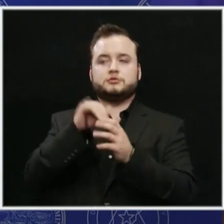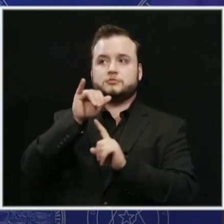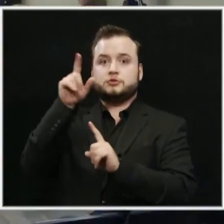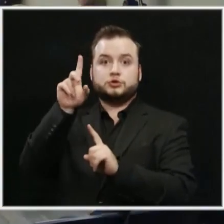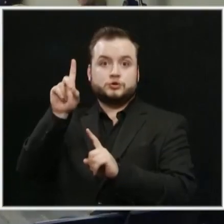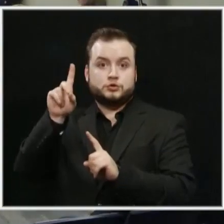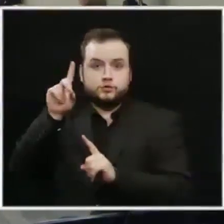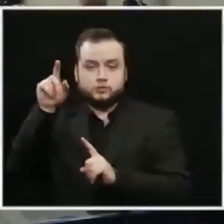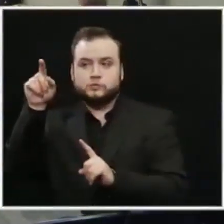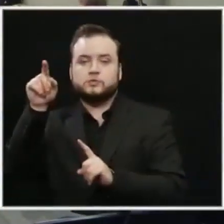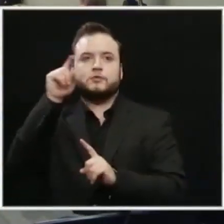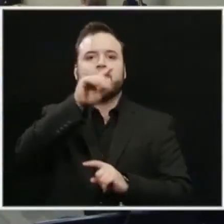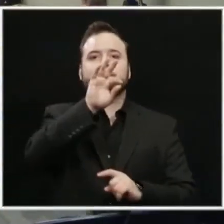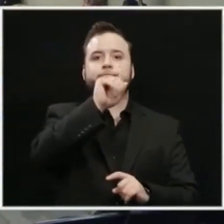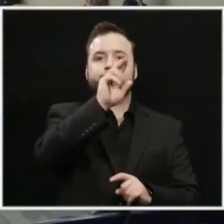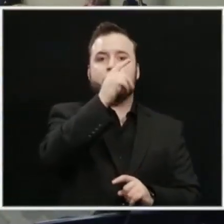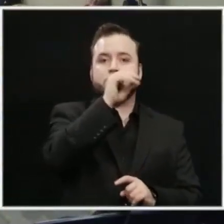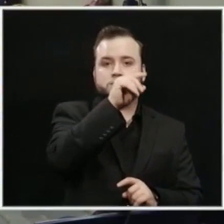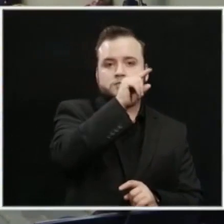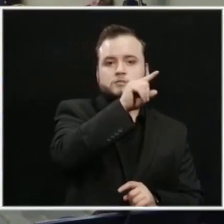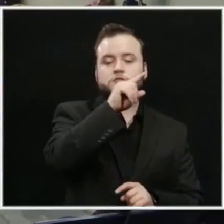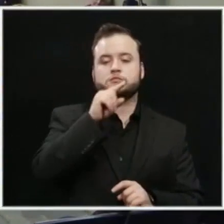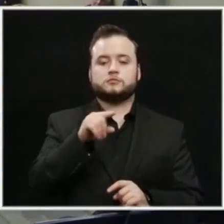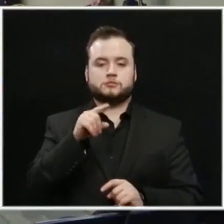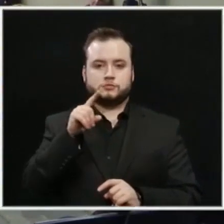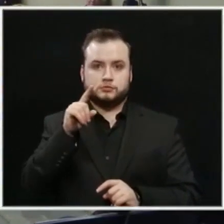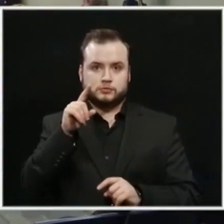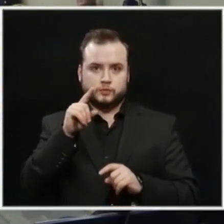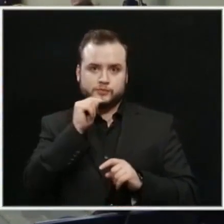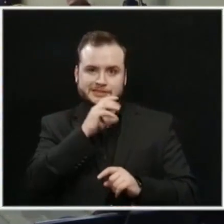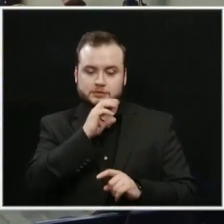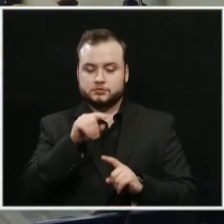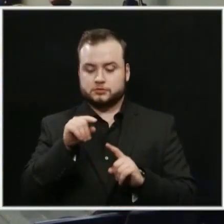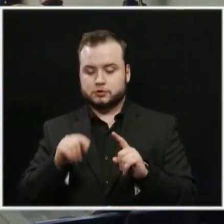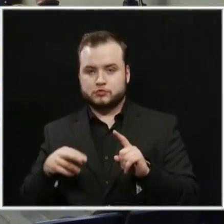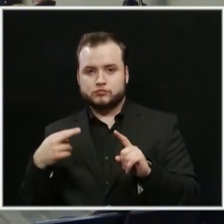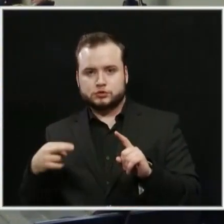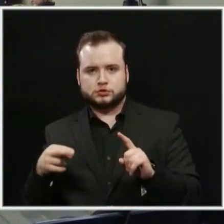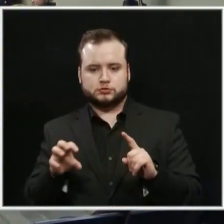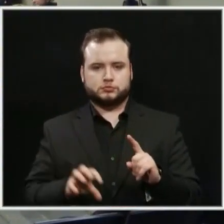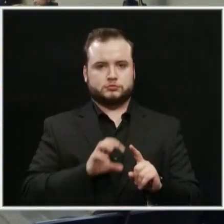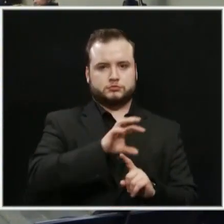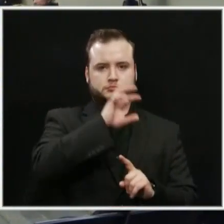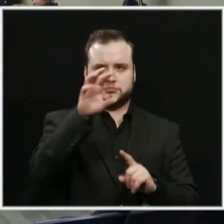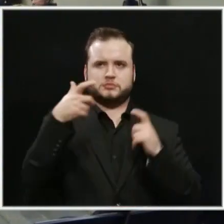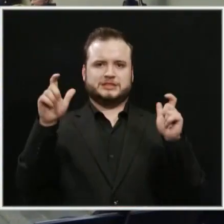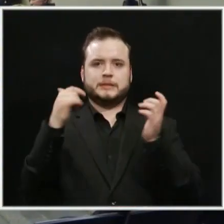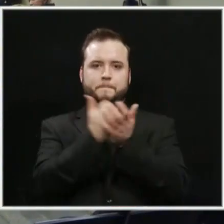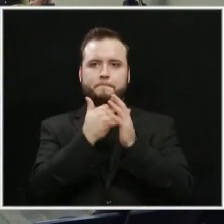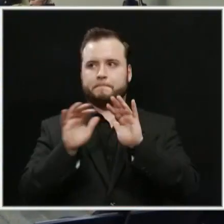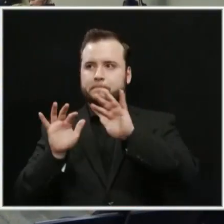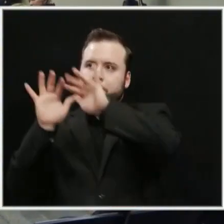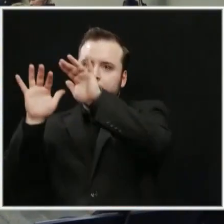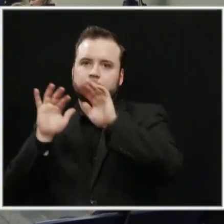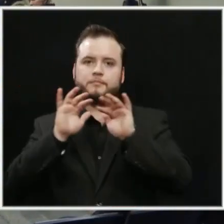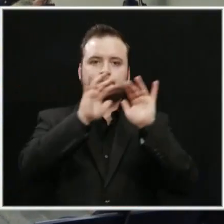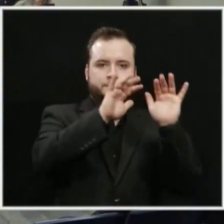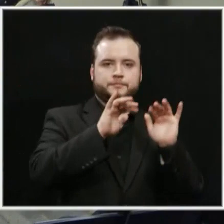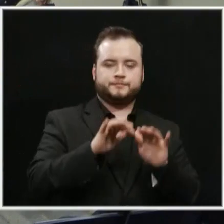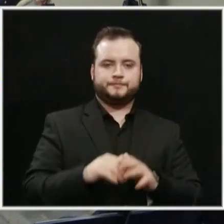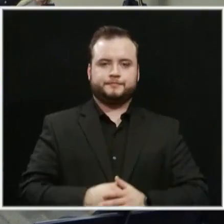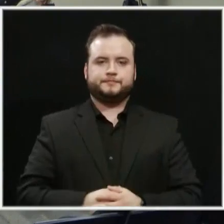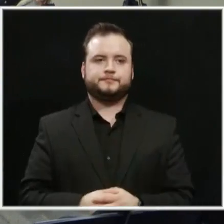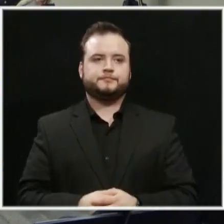Rochester. Governor, does somebody else want to answer that? Again, from Brian at NPR, if